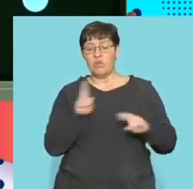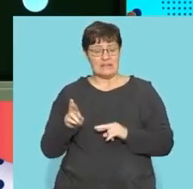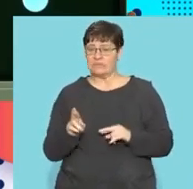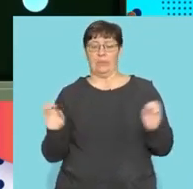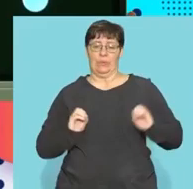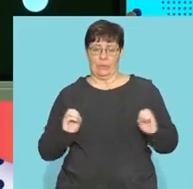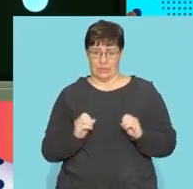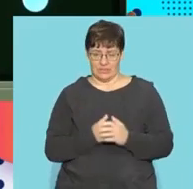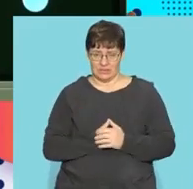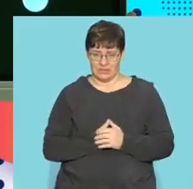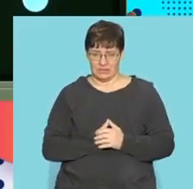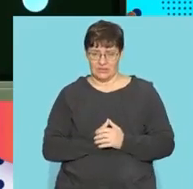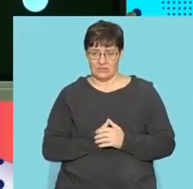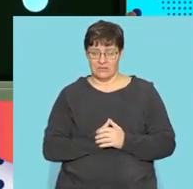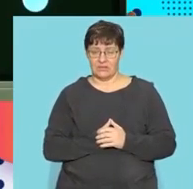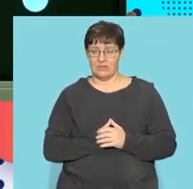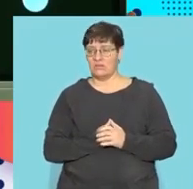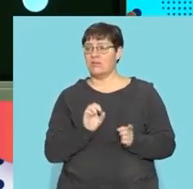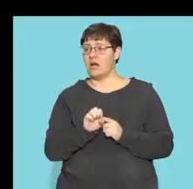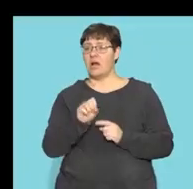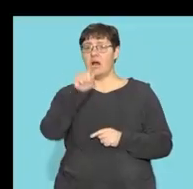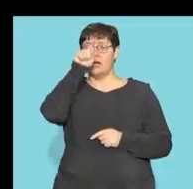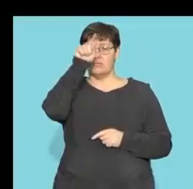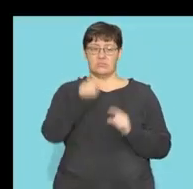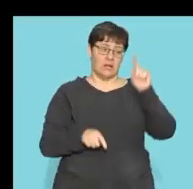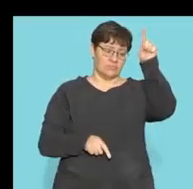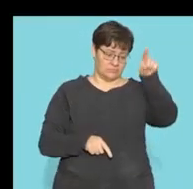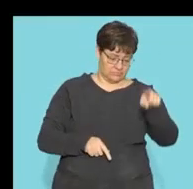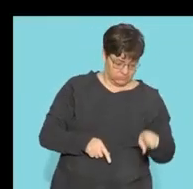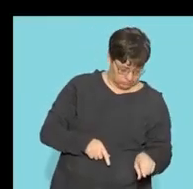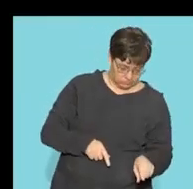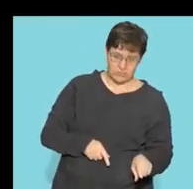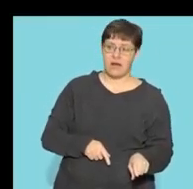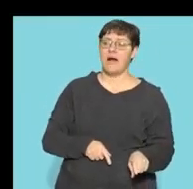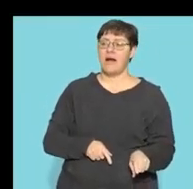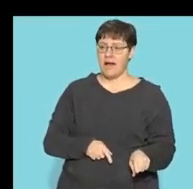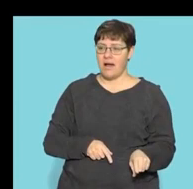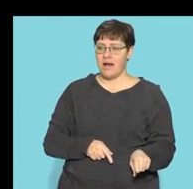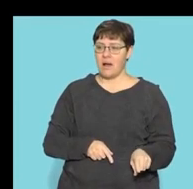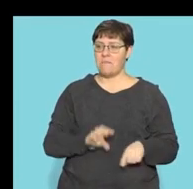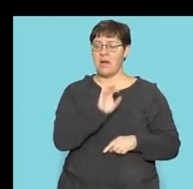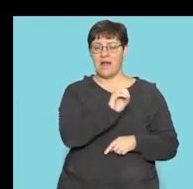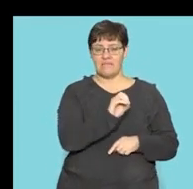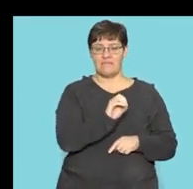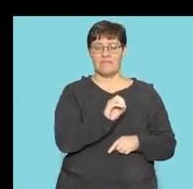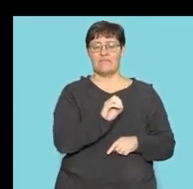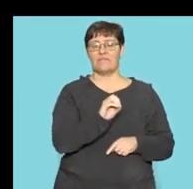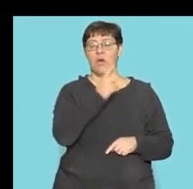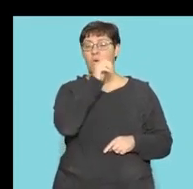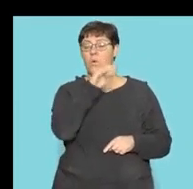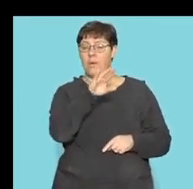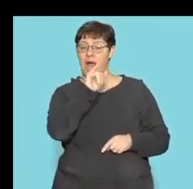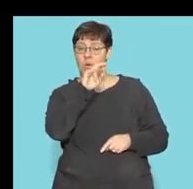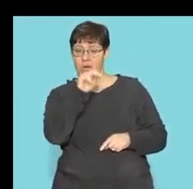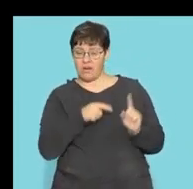the reactant. You will notice that if you cast your finger to this side of the table,